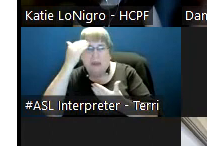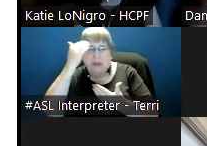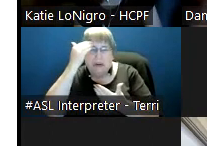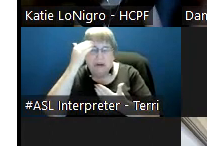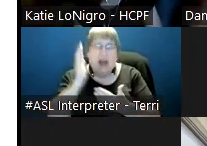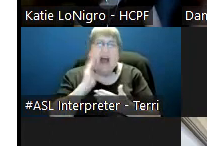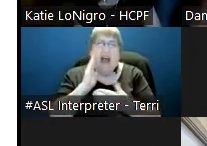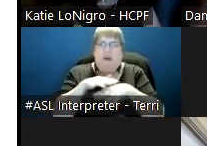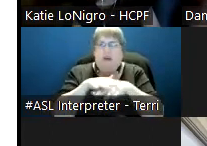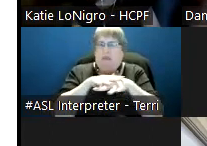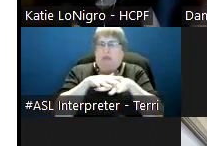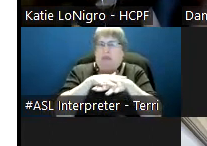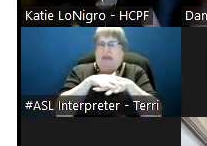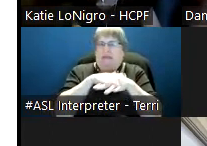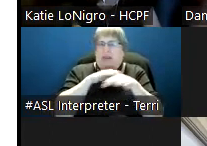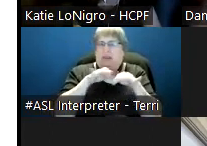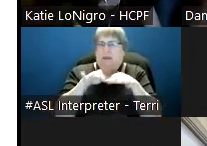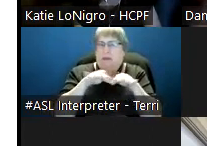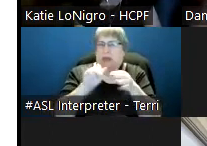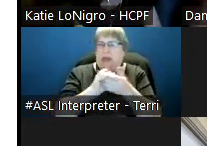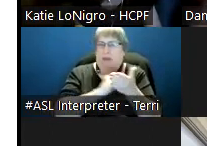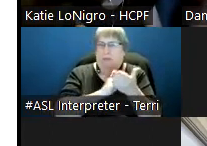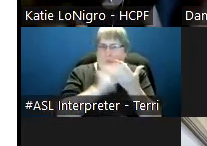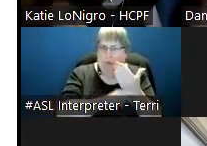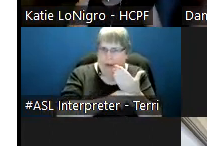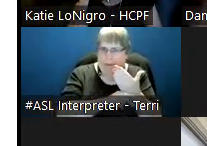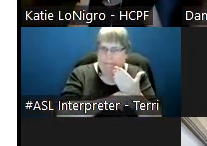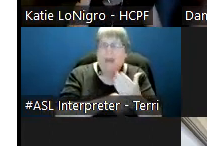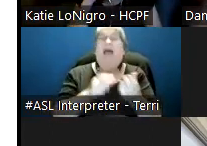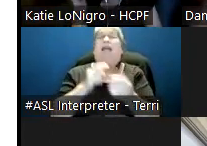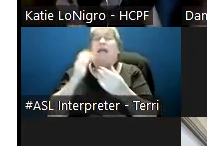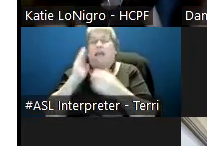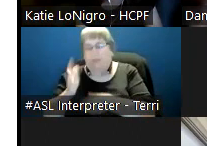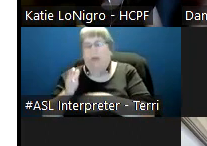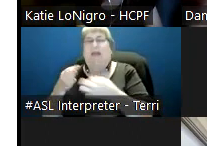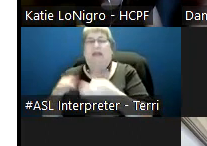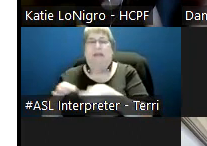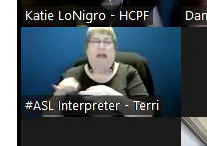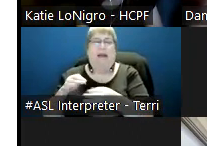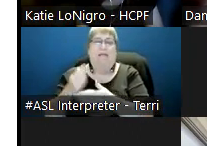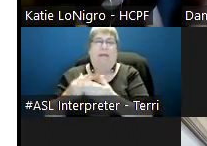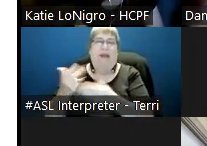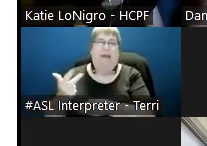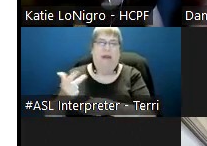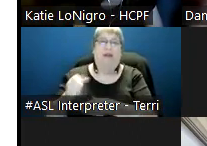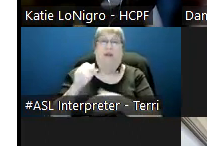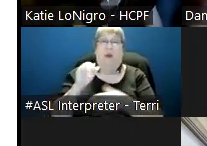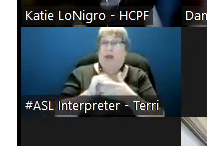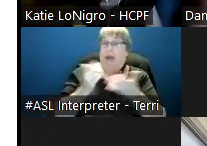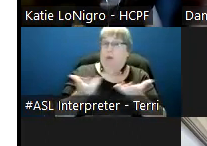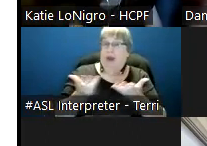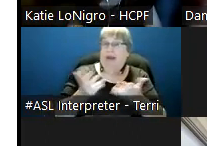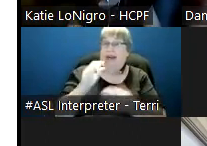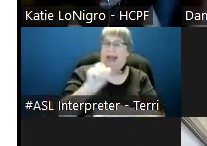some details about this program before we get into what Phase 3 is. So the Accountable Care Collaborative, we refer to that